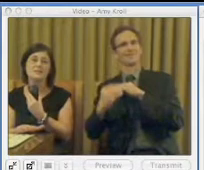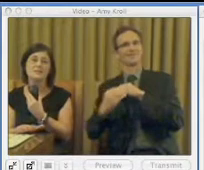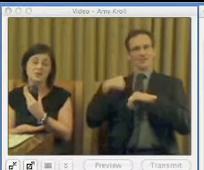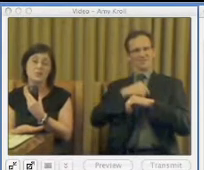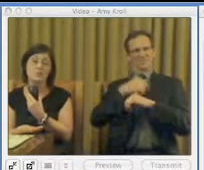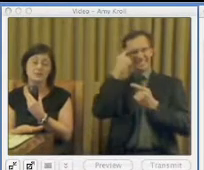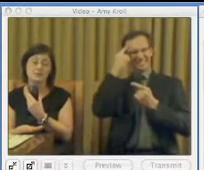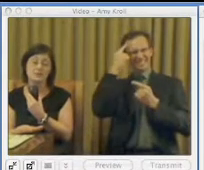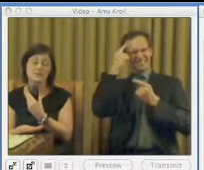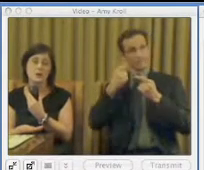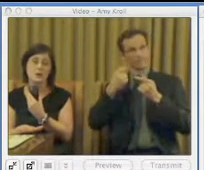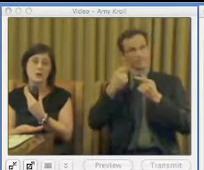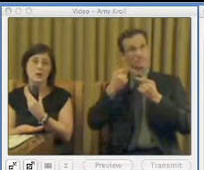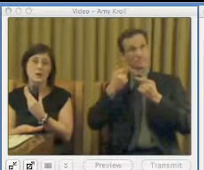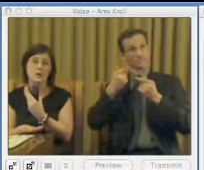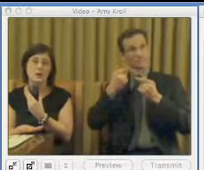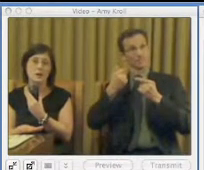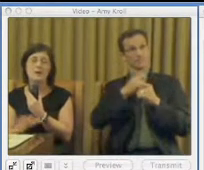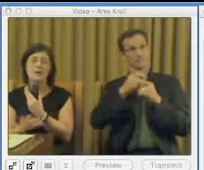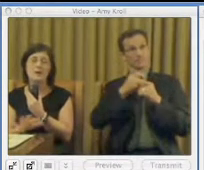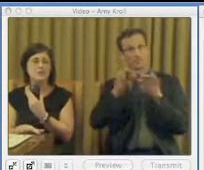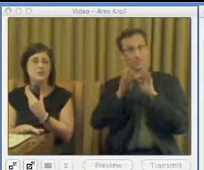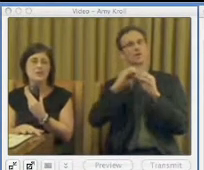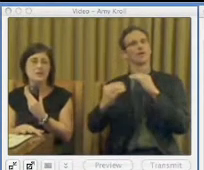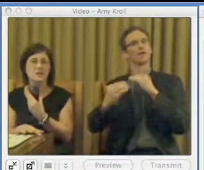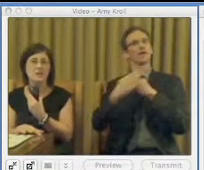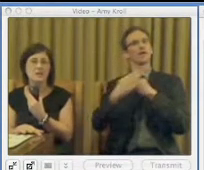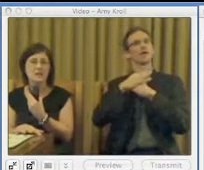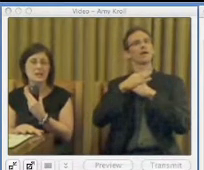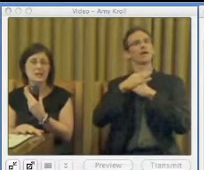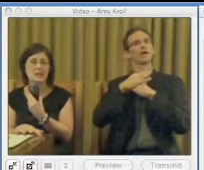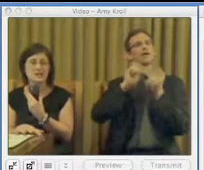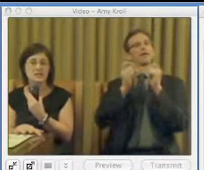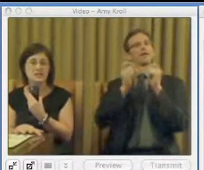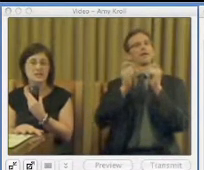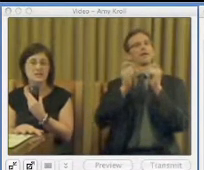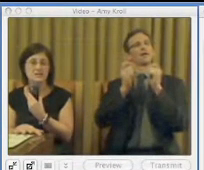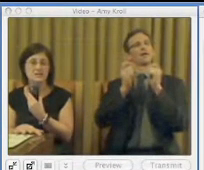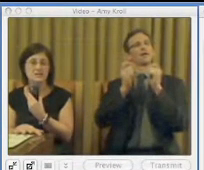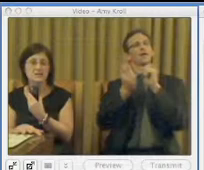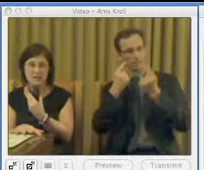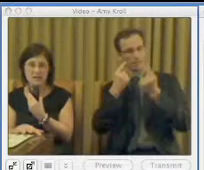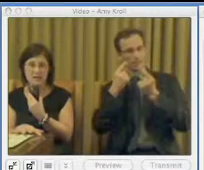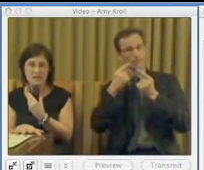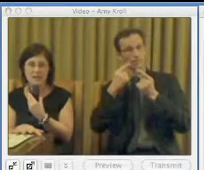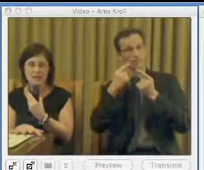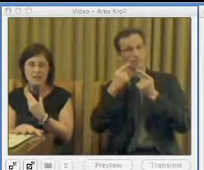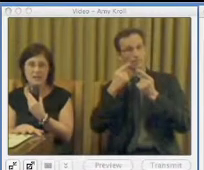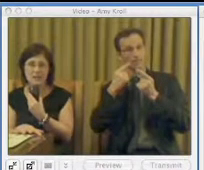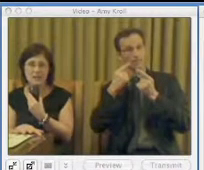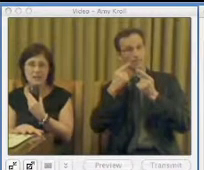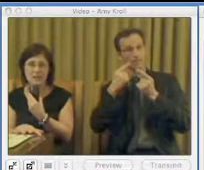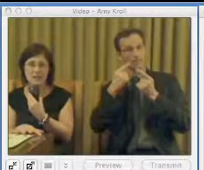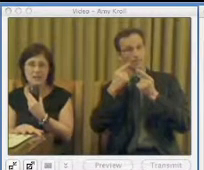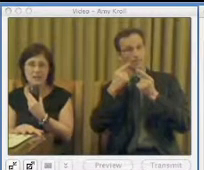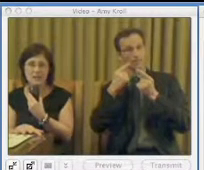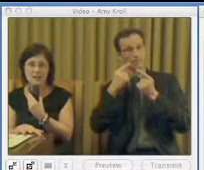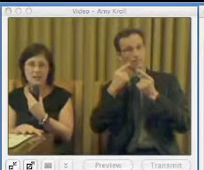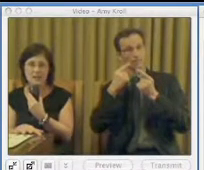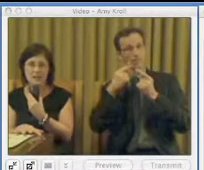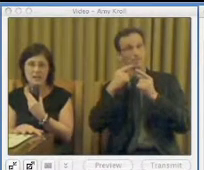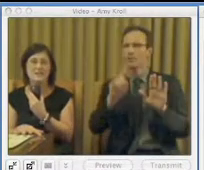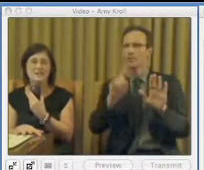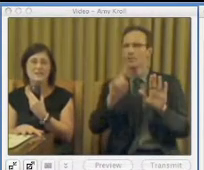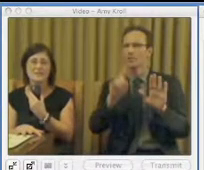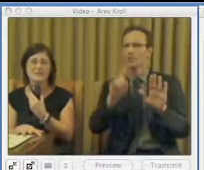thinking as sign language interpreters as well. But that there are still more questions, I think, that we need to be asking, and